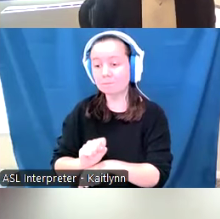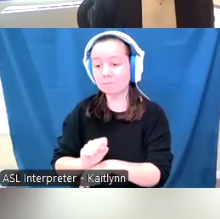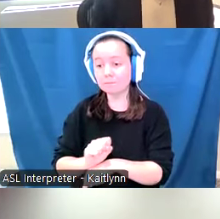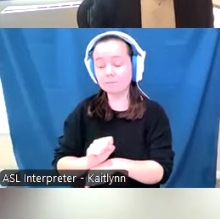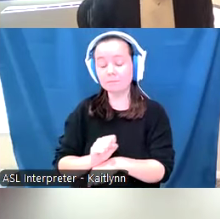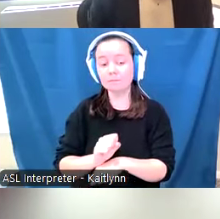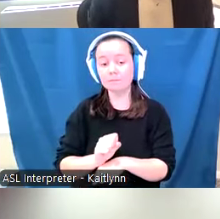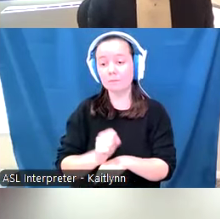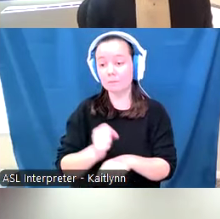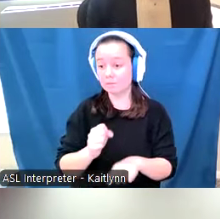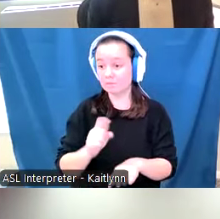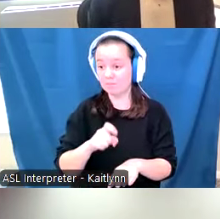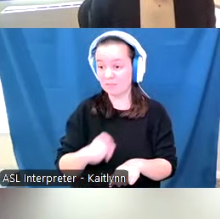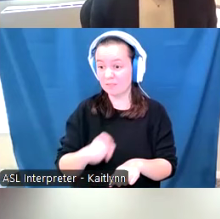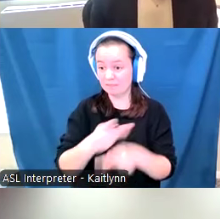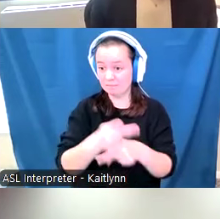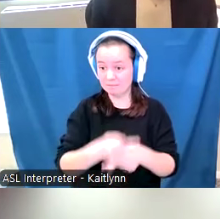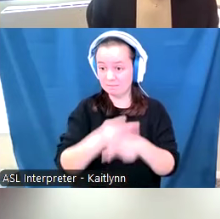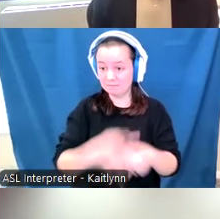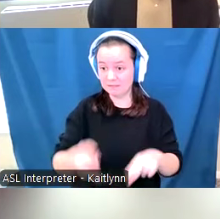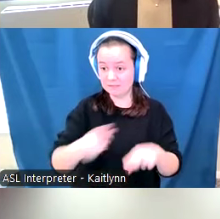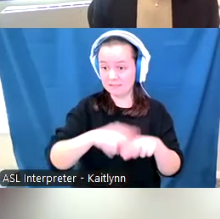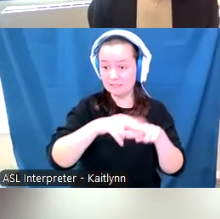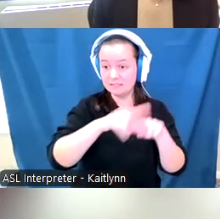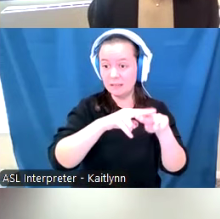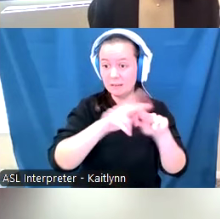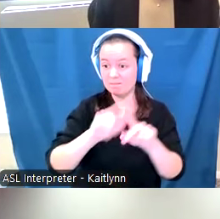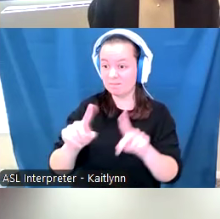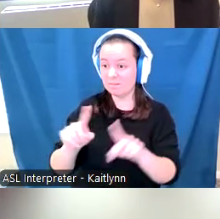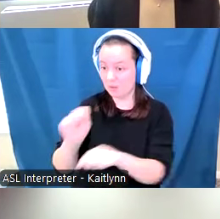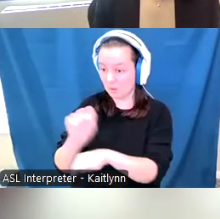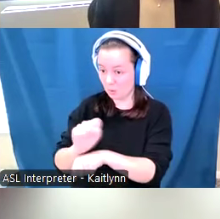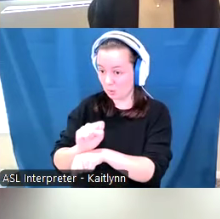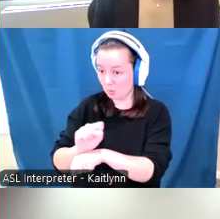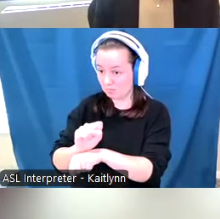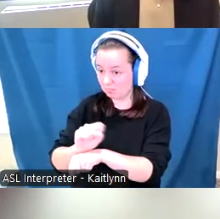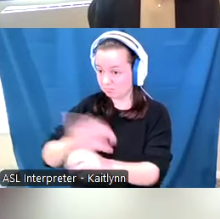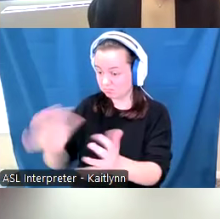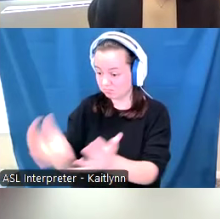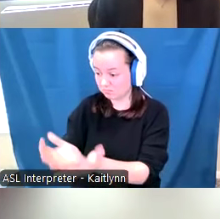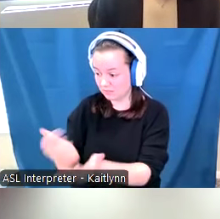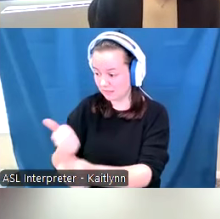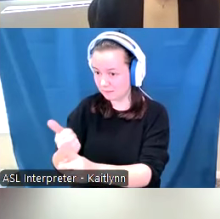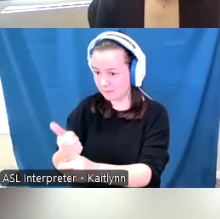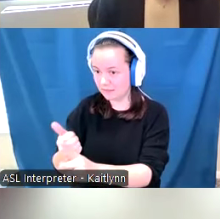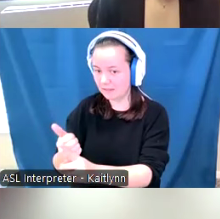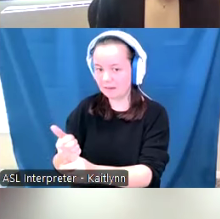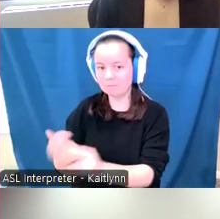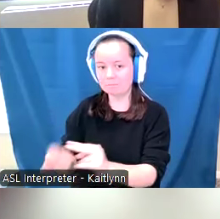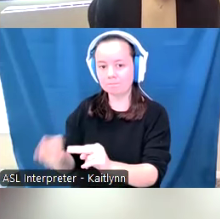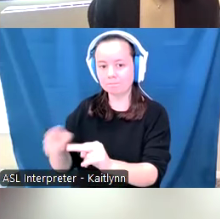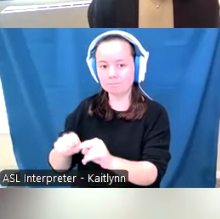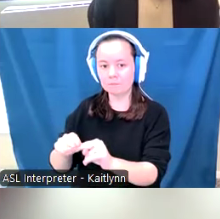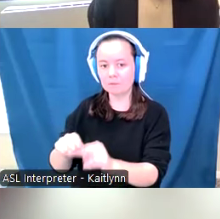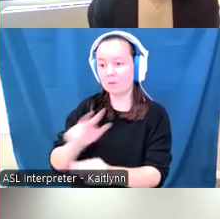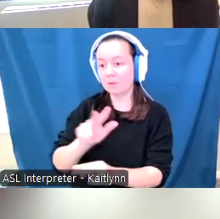care, we have a direct care workforce that's only grown from 3 million to 4.6 million between 2009